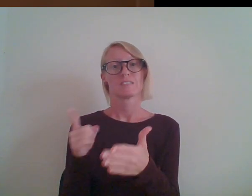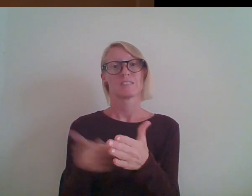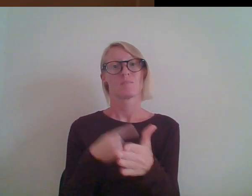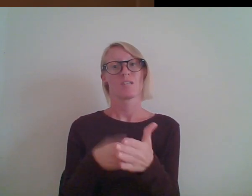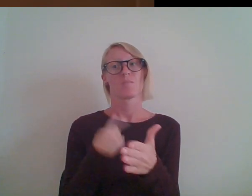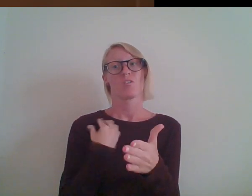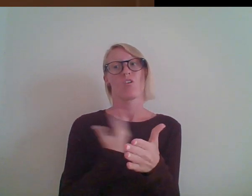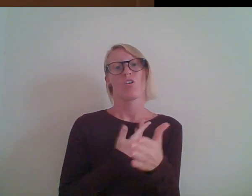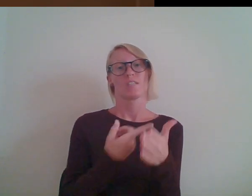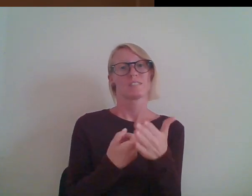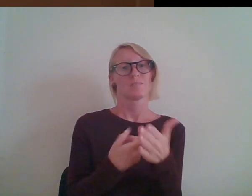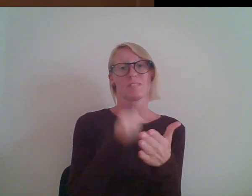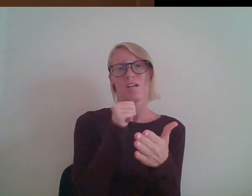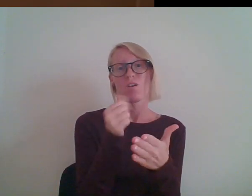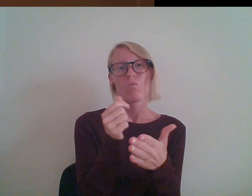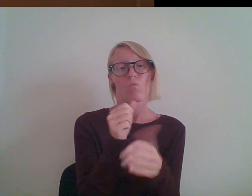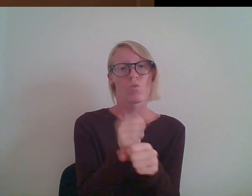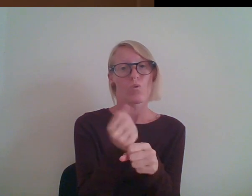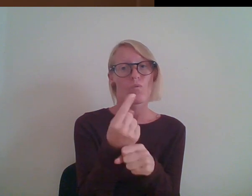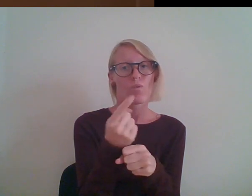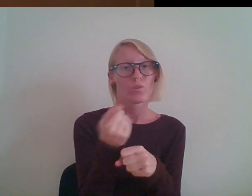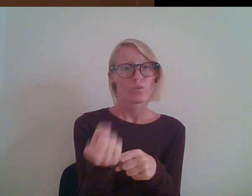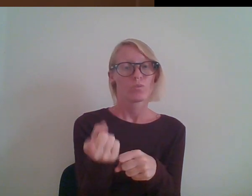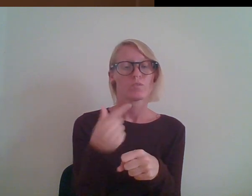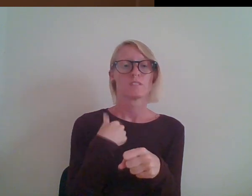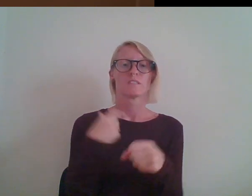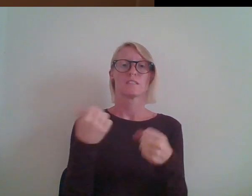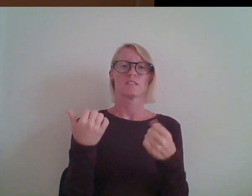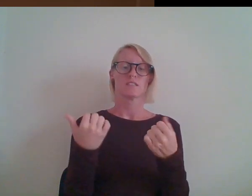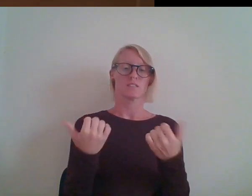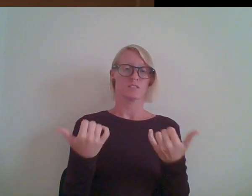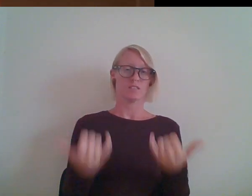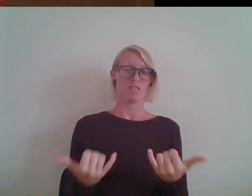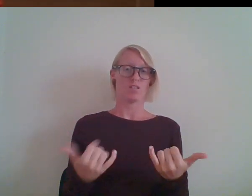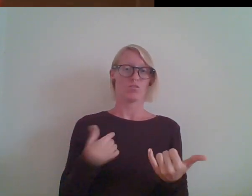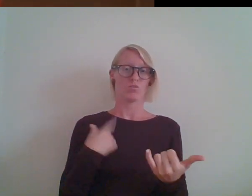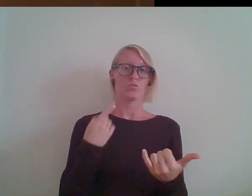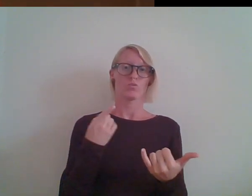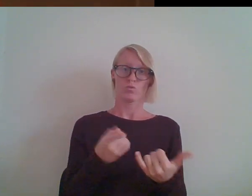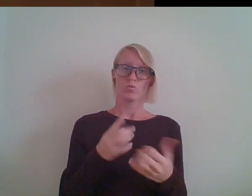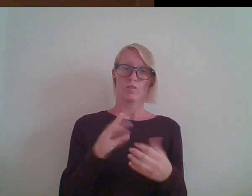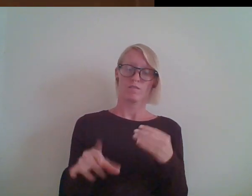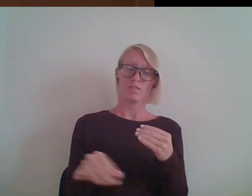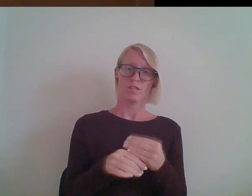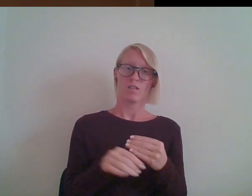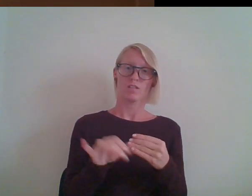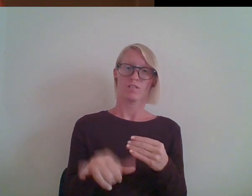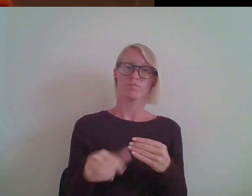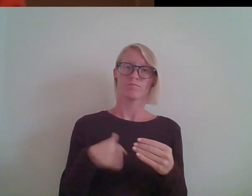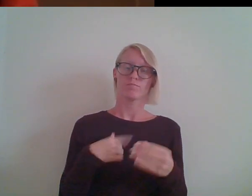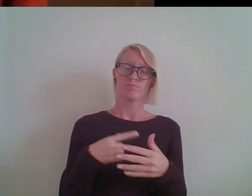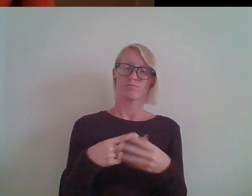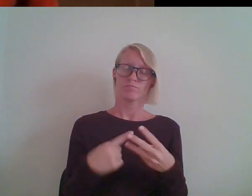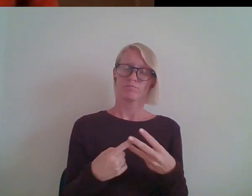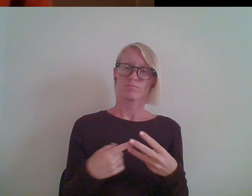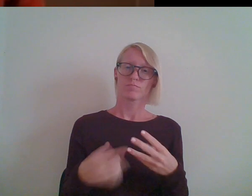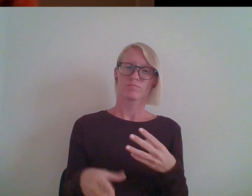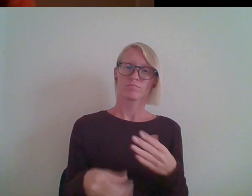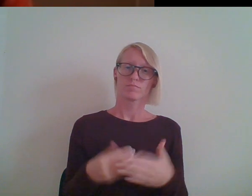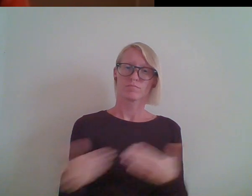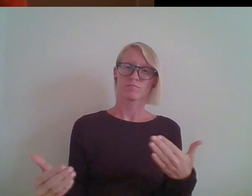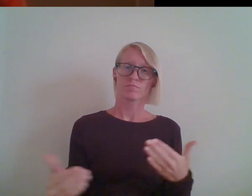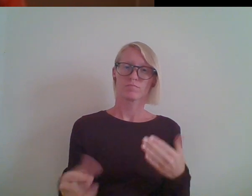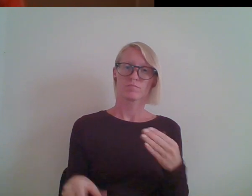for you. This is where you have to tease it out. So I'm going to go to a couple things to help you there. First, study